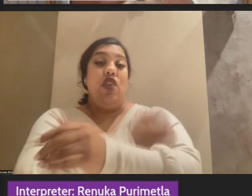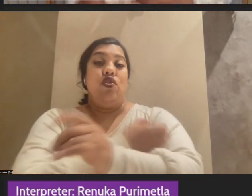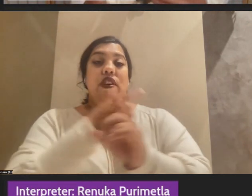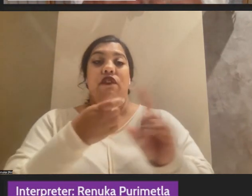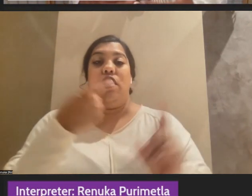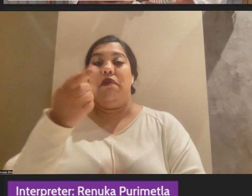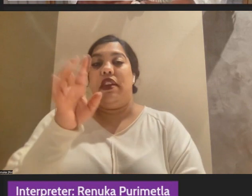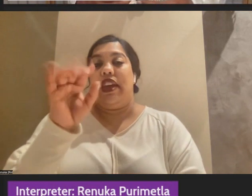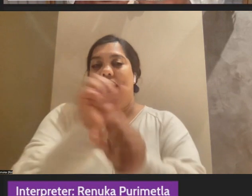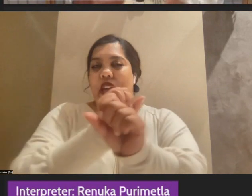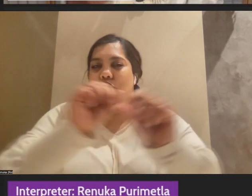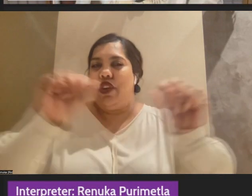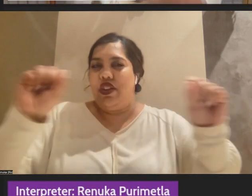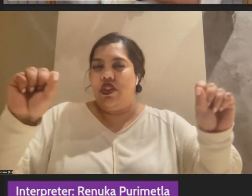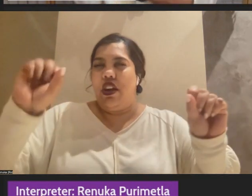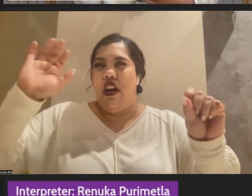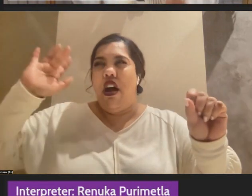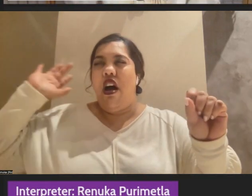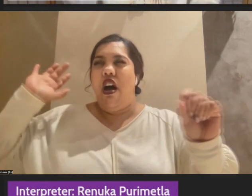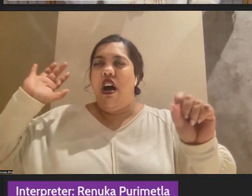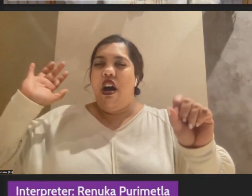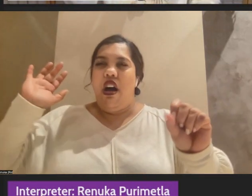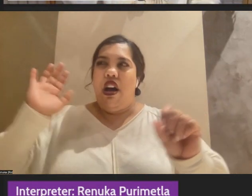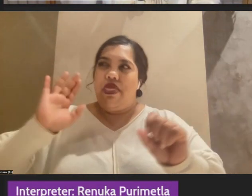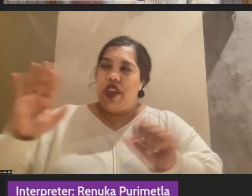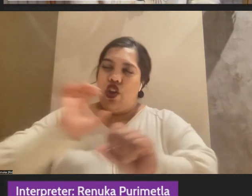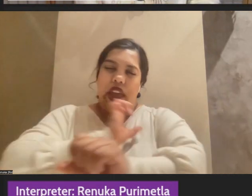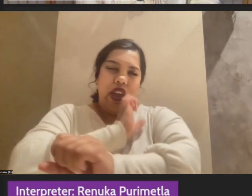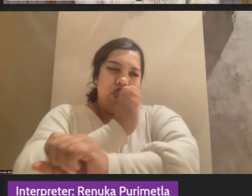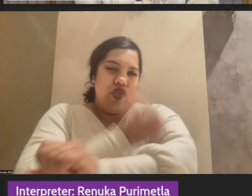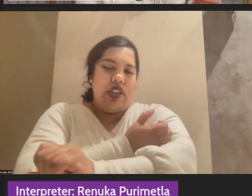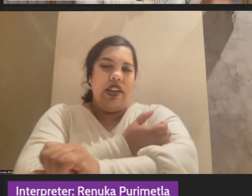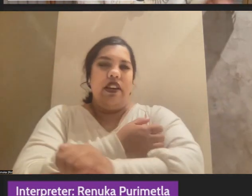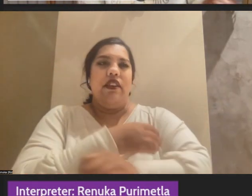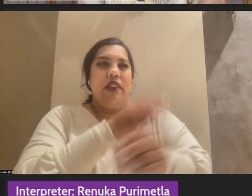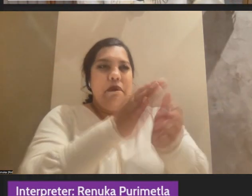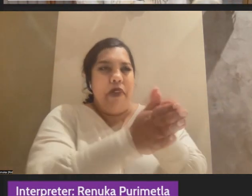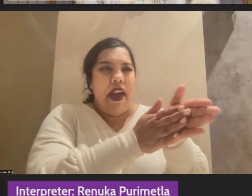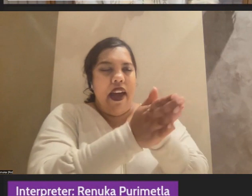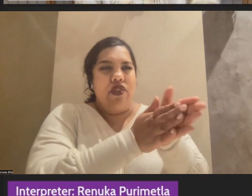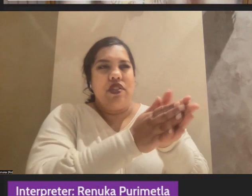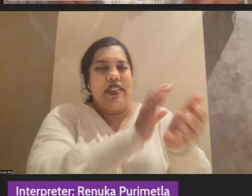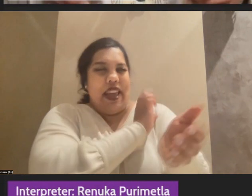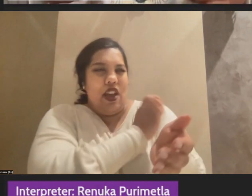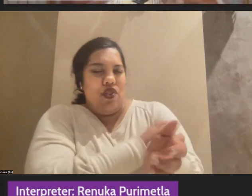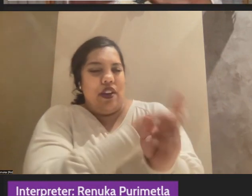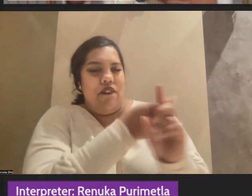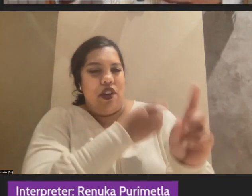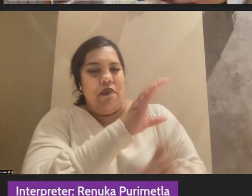the energy, the passion, civil rights, act up,